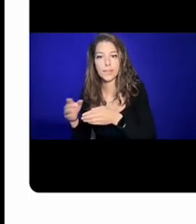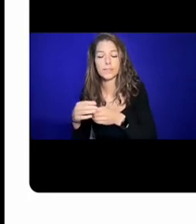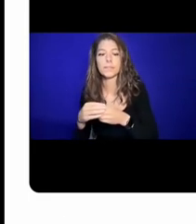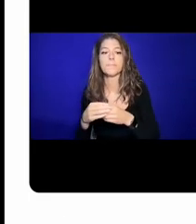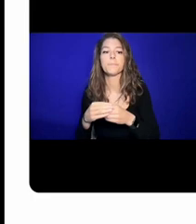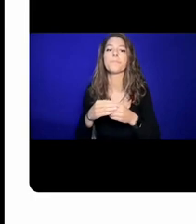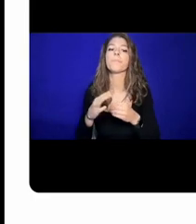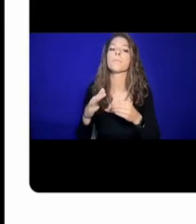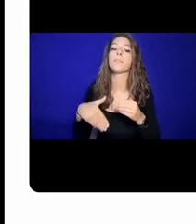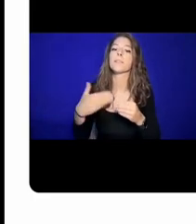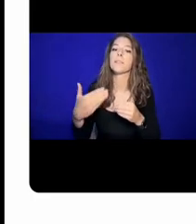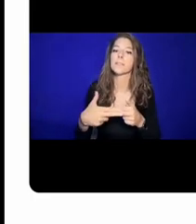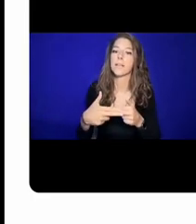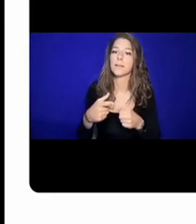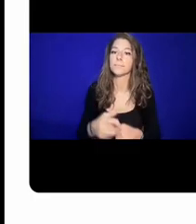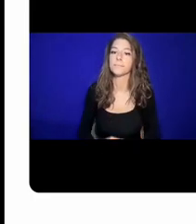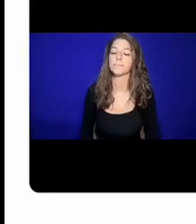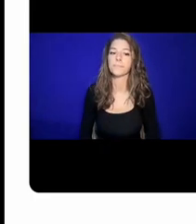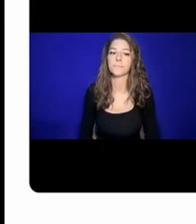We can go to the next slide.